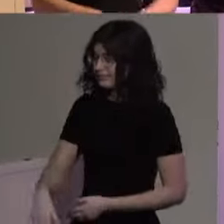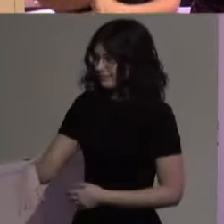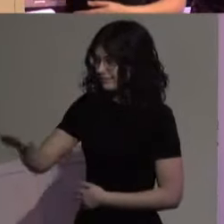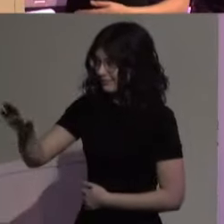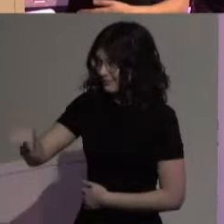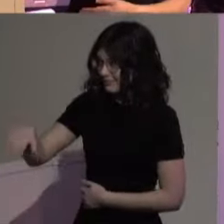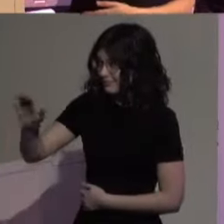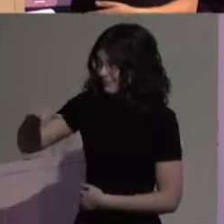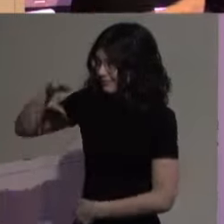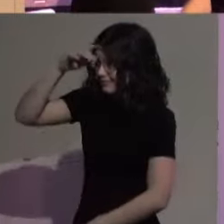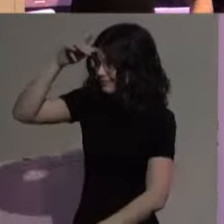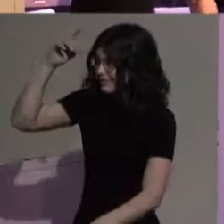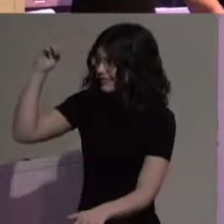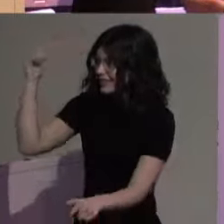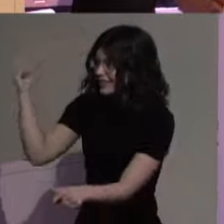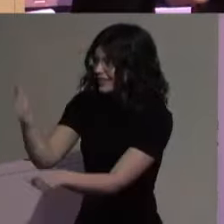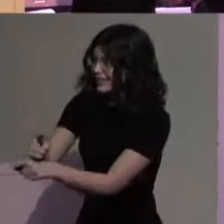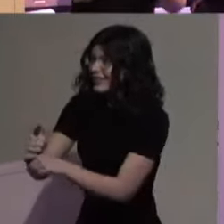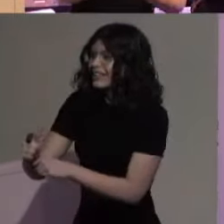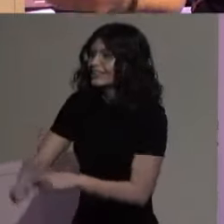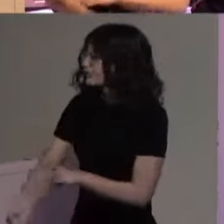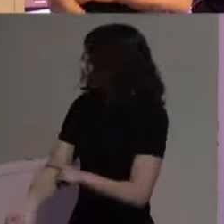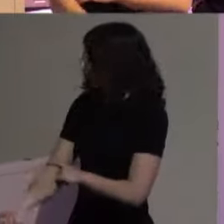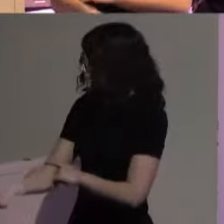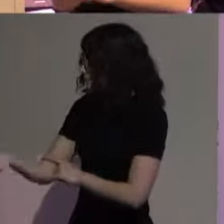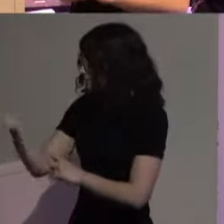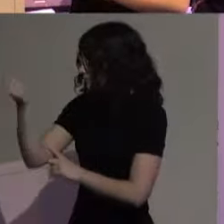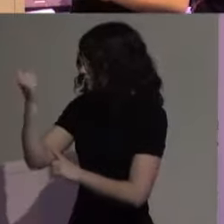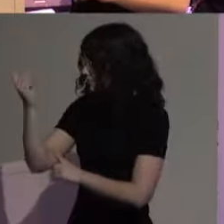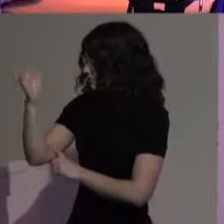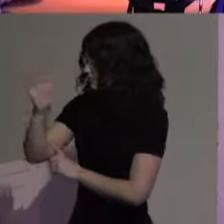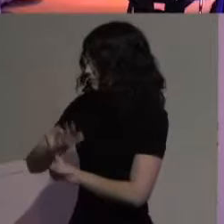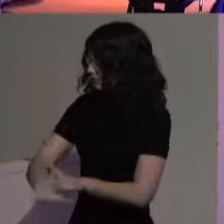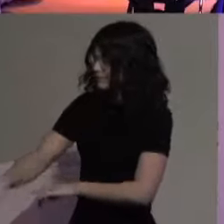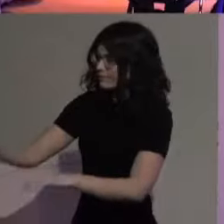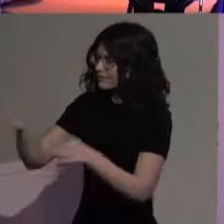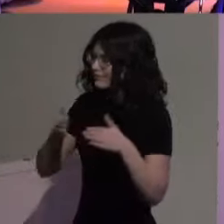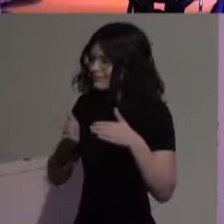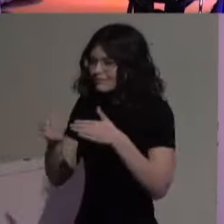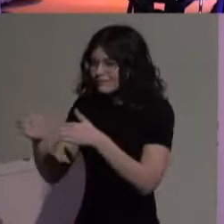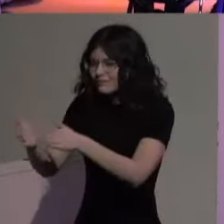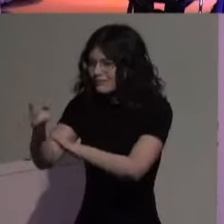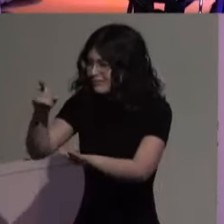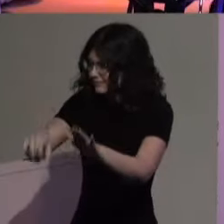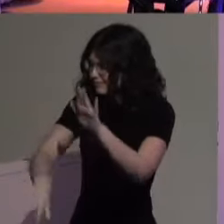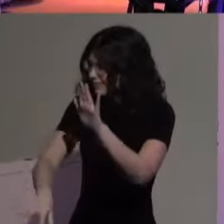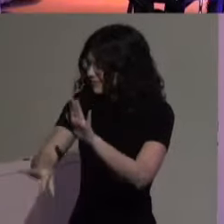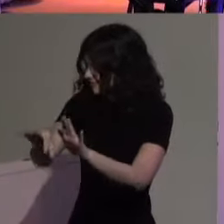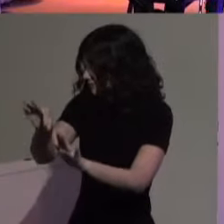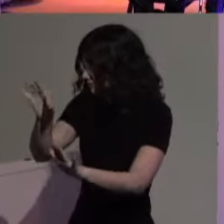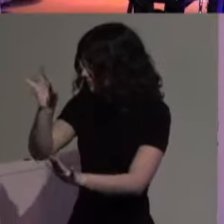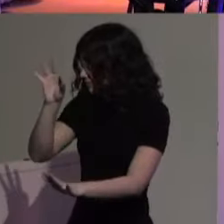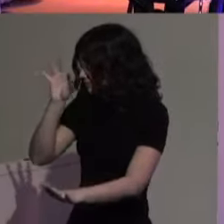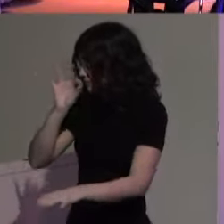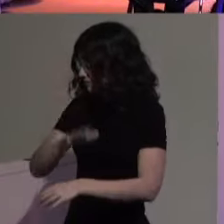Hey, brother, there's an endless road to rediscover.